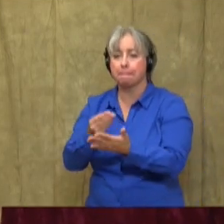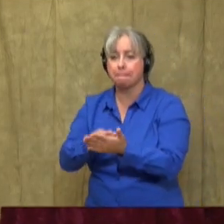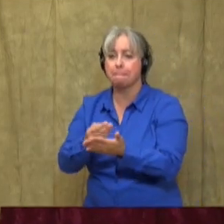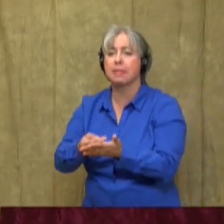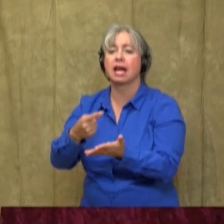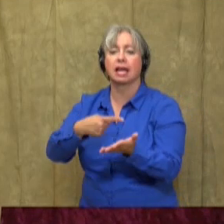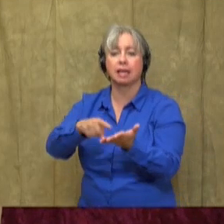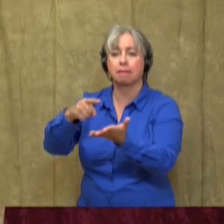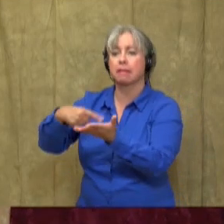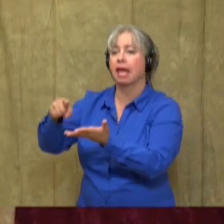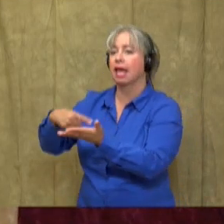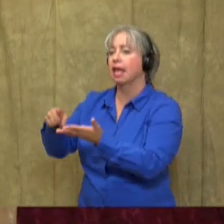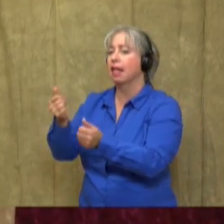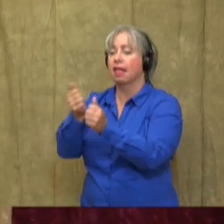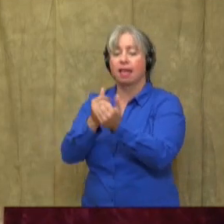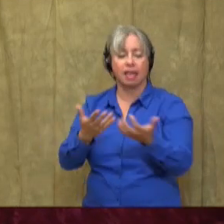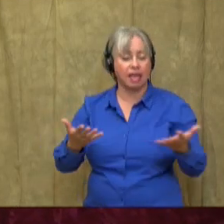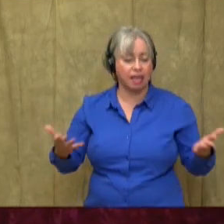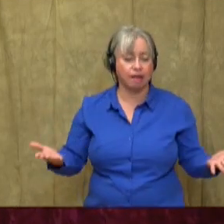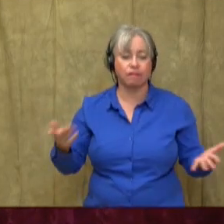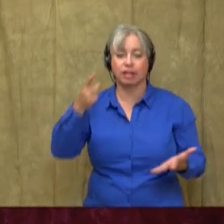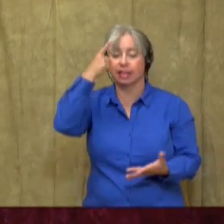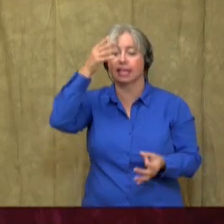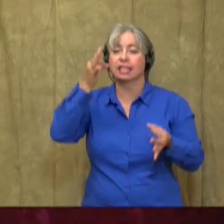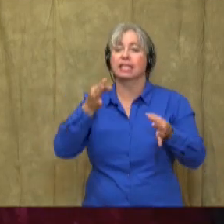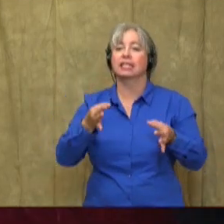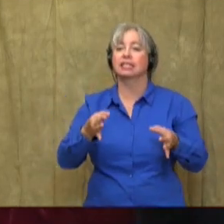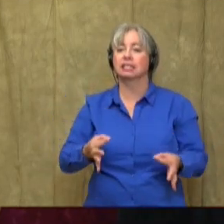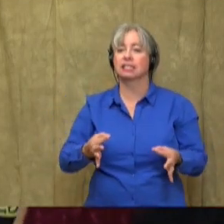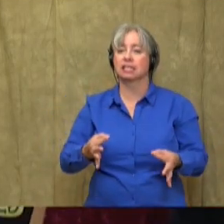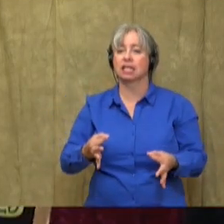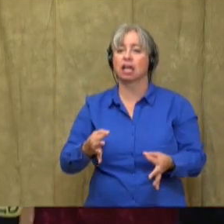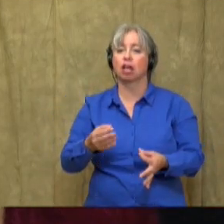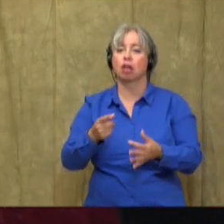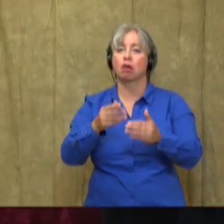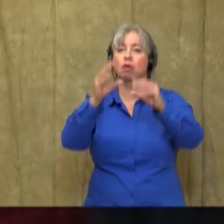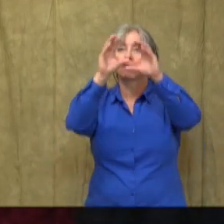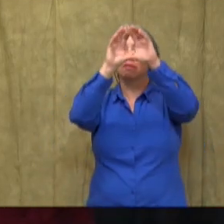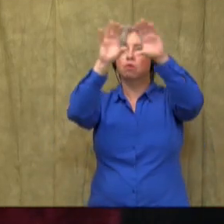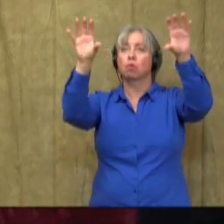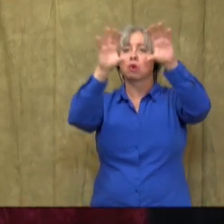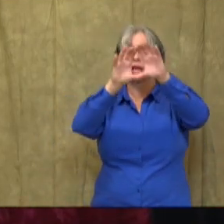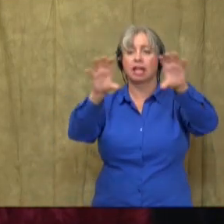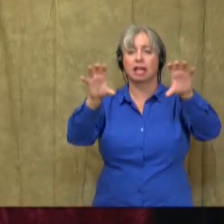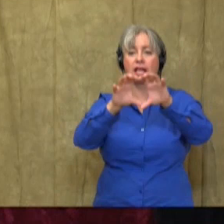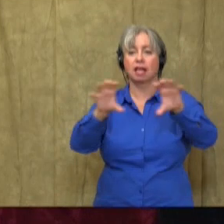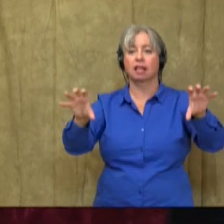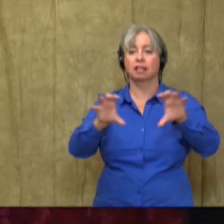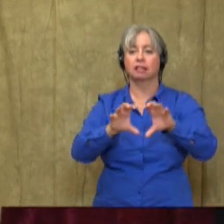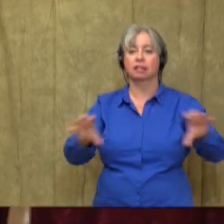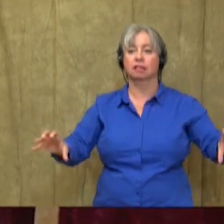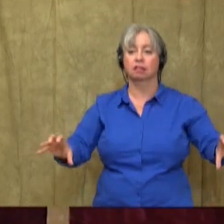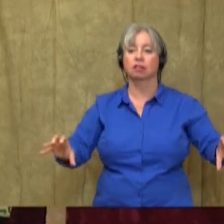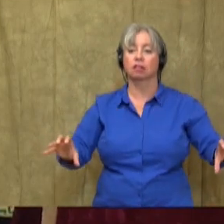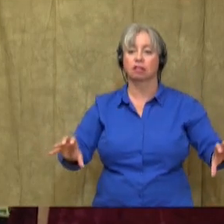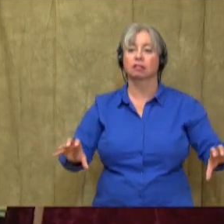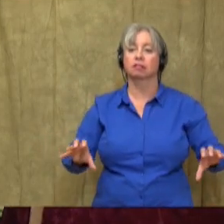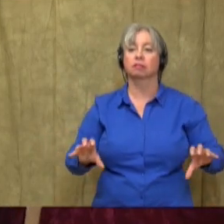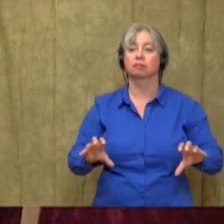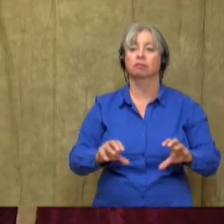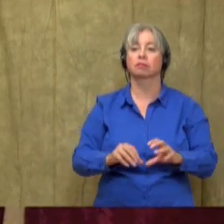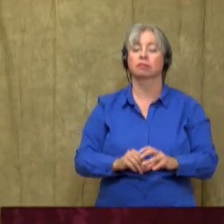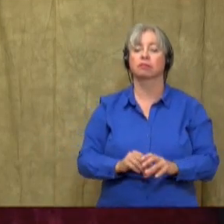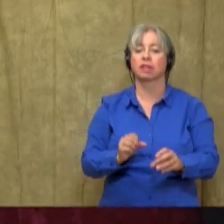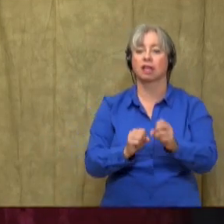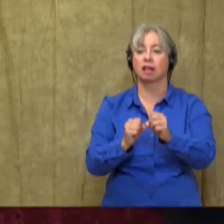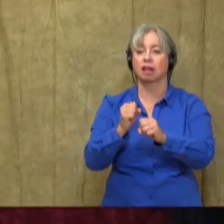paid. Everything was determined by what layer of this complex feudal system that you were on.